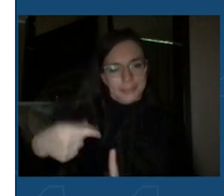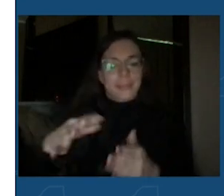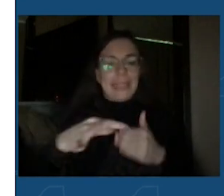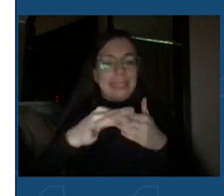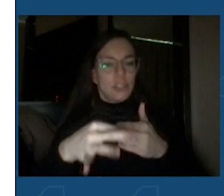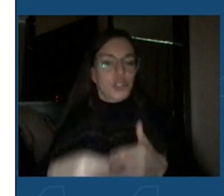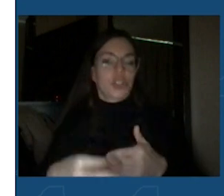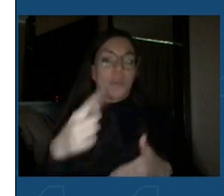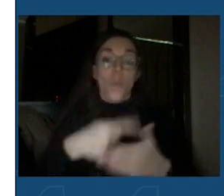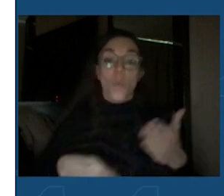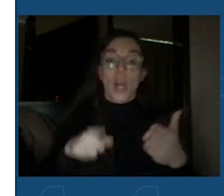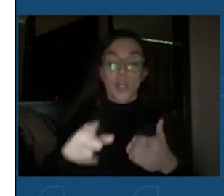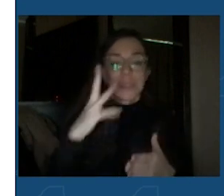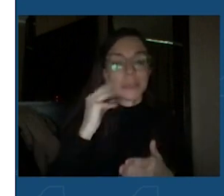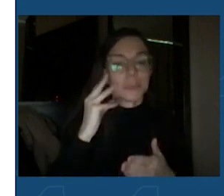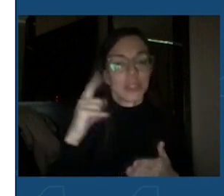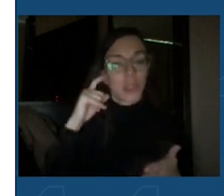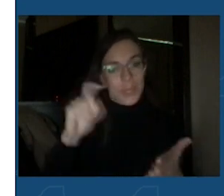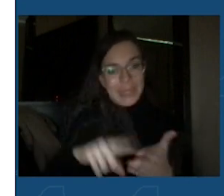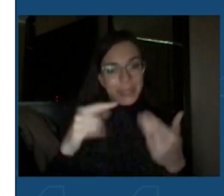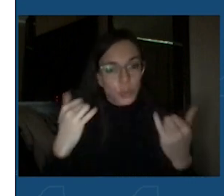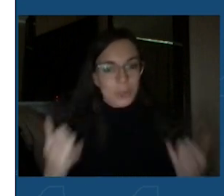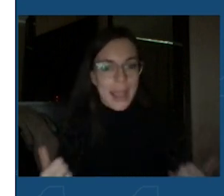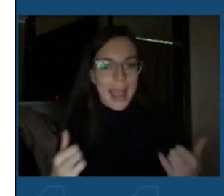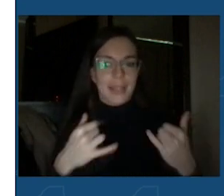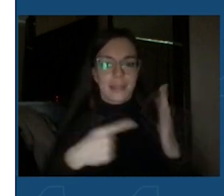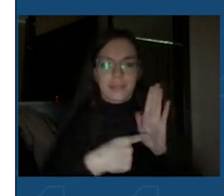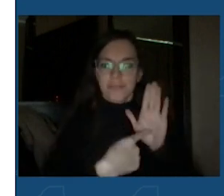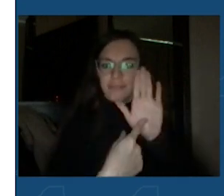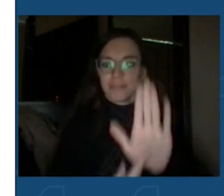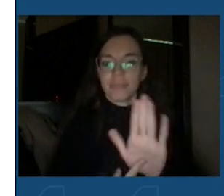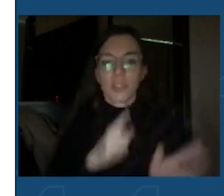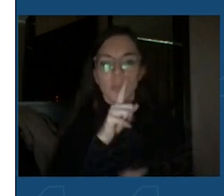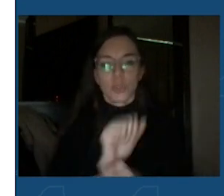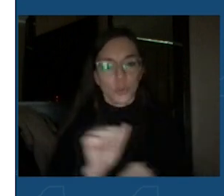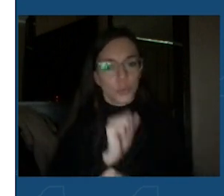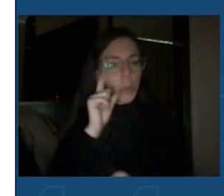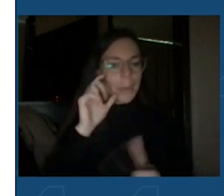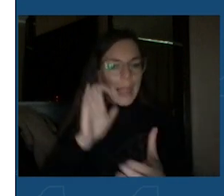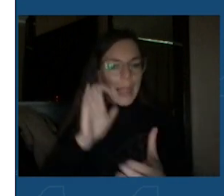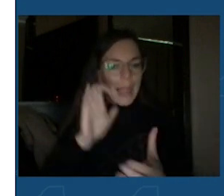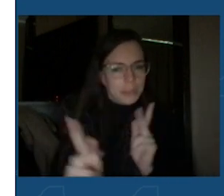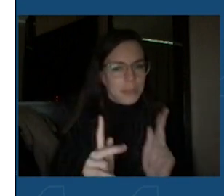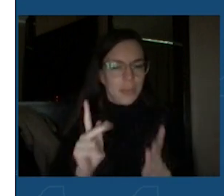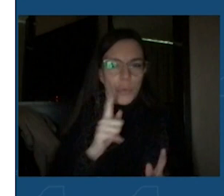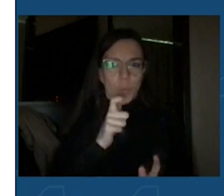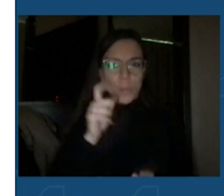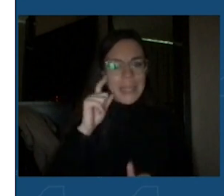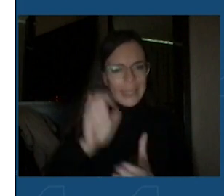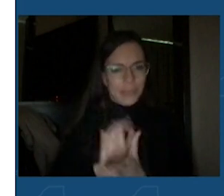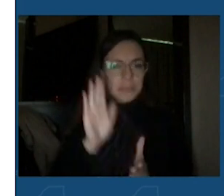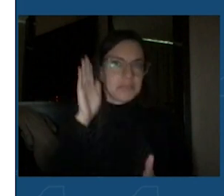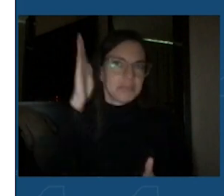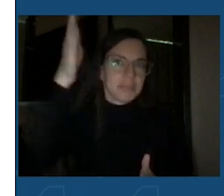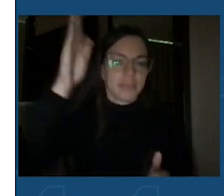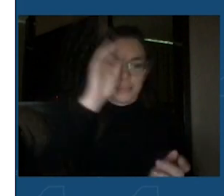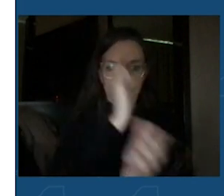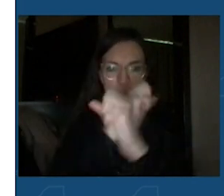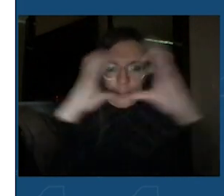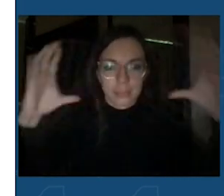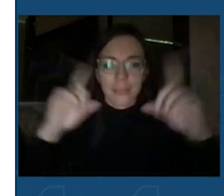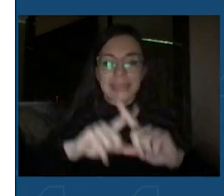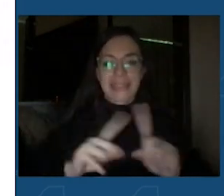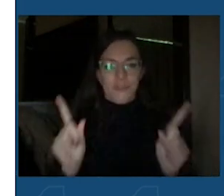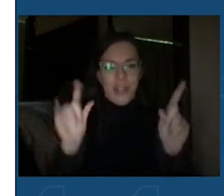today is the manifestation of true believers, people who thought there could be a different way to go forward. And that is what we're here to